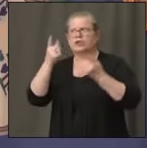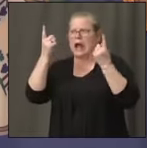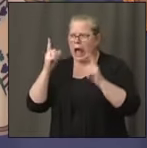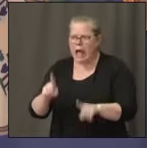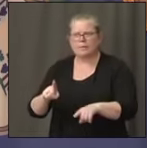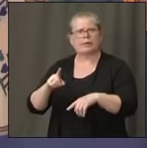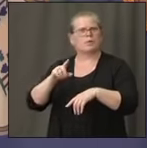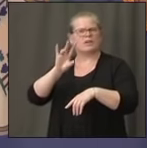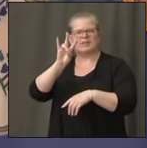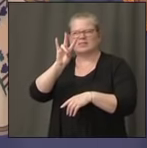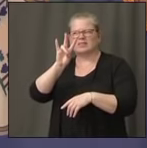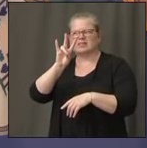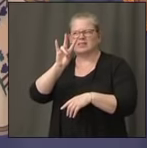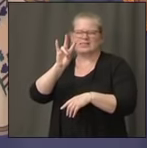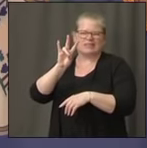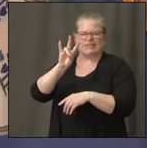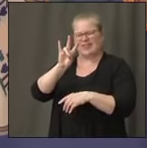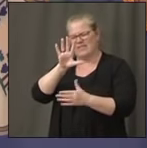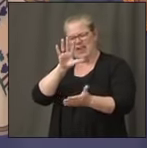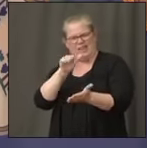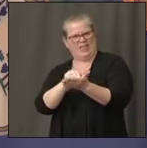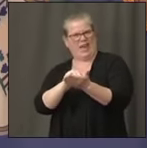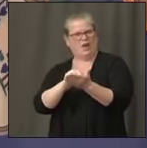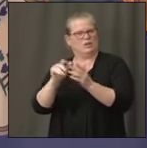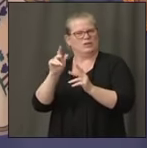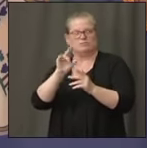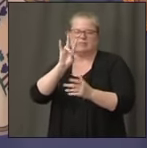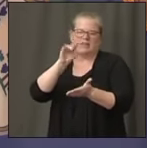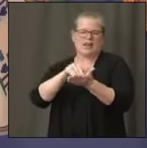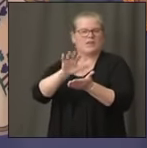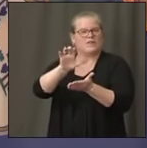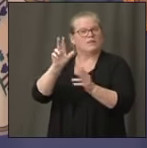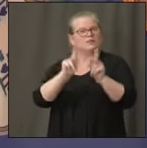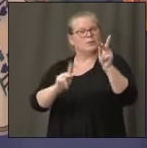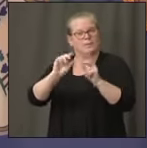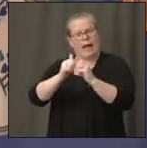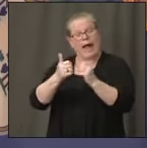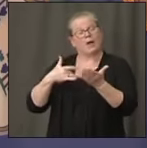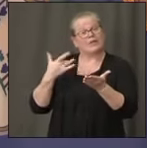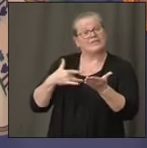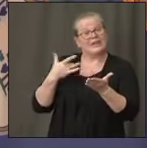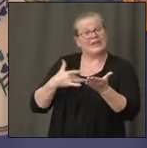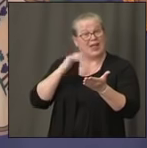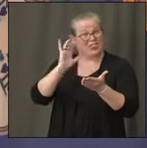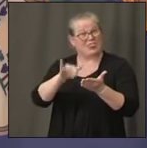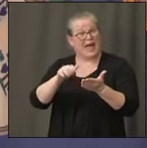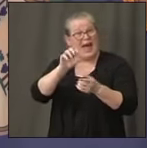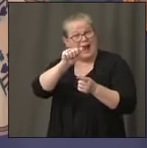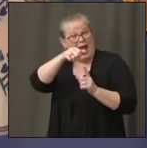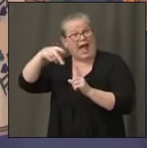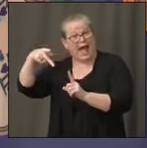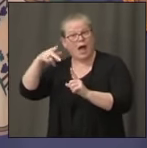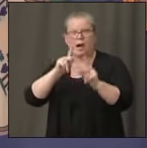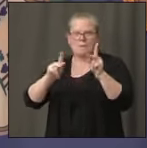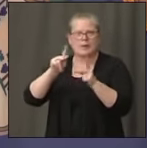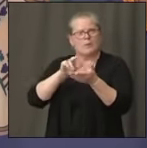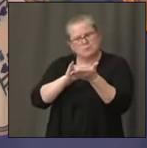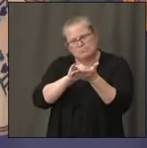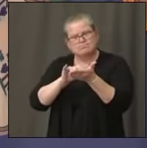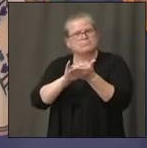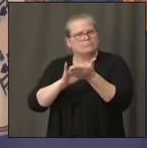It gave us a little bit of a crystal ball what's going on in eastern Connecticut versus northwest. And that we could see some differences there.